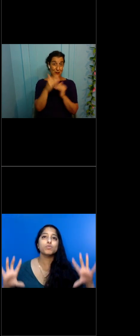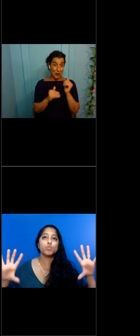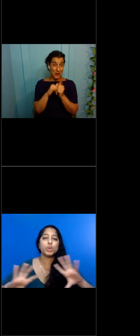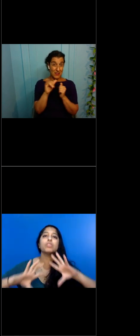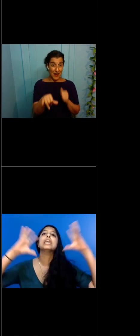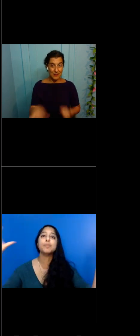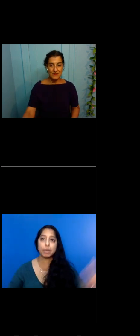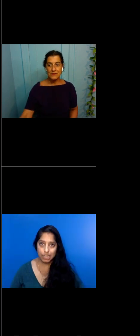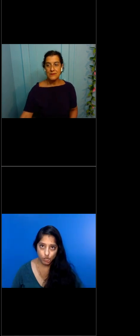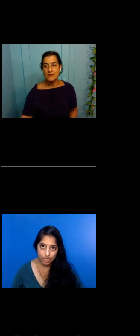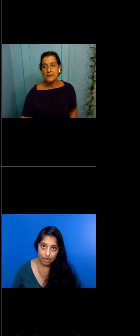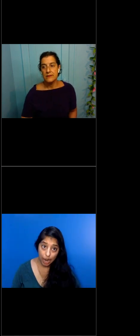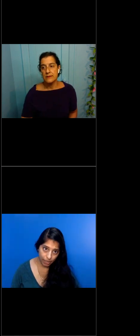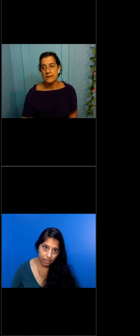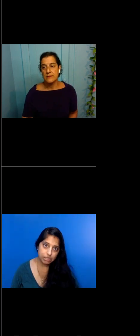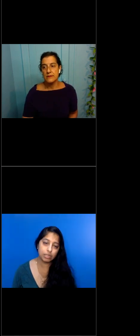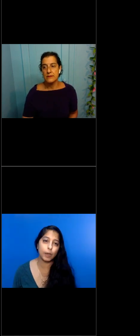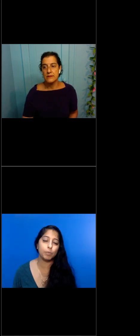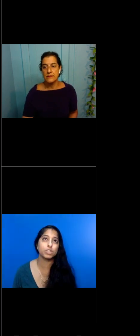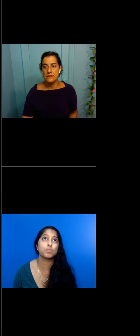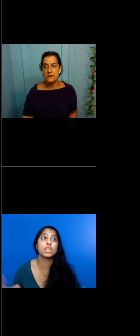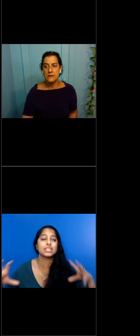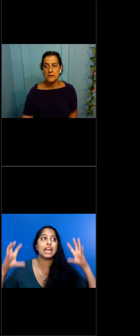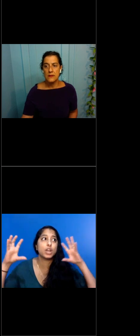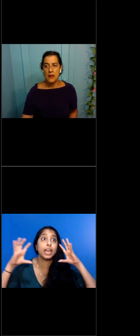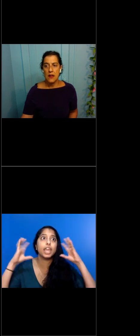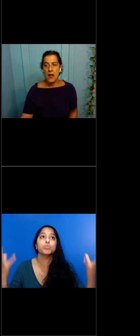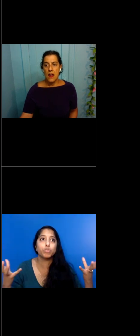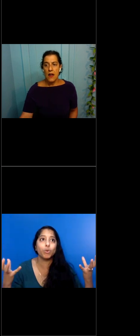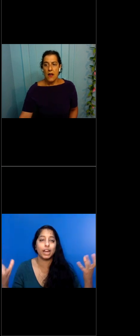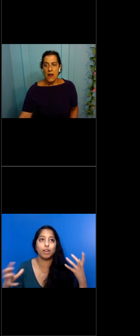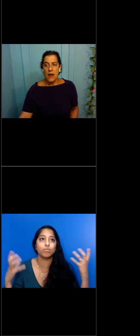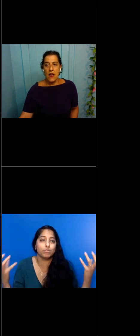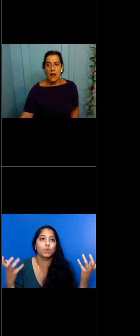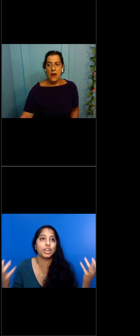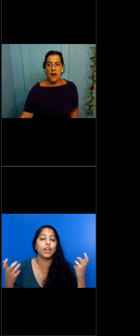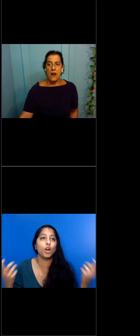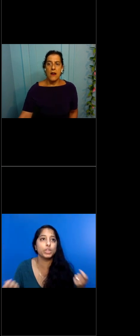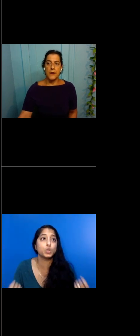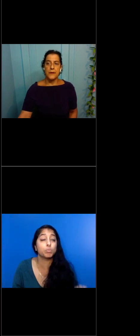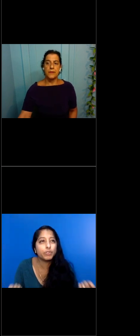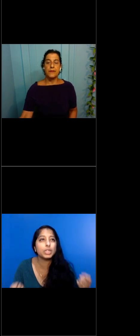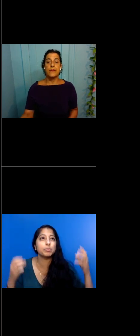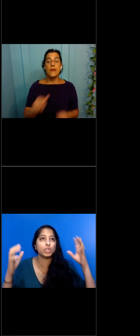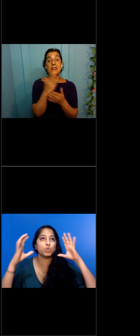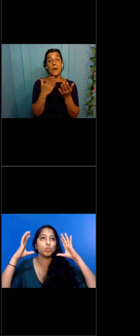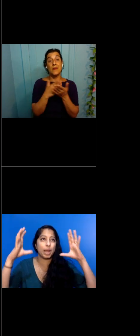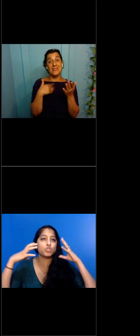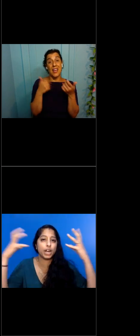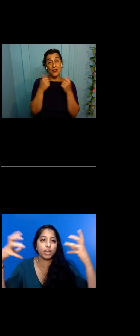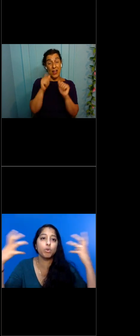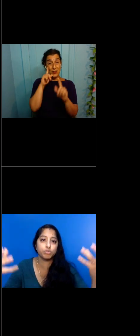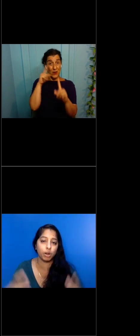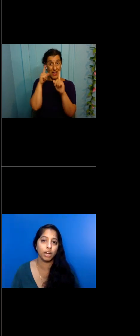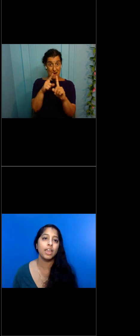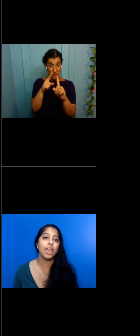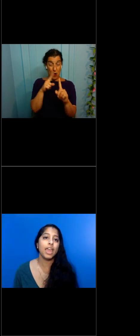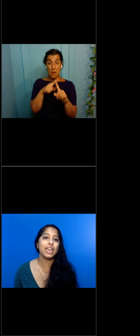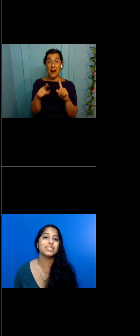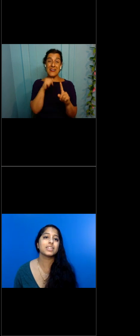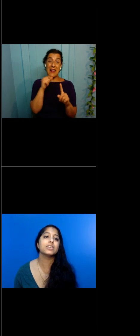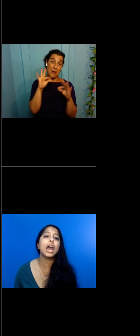And when we're thinking about centering topics, some things that I try to aim for, and I don't know that I always do it perfectly, but what I'm trying to go